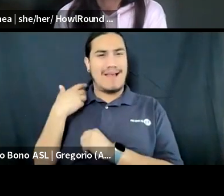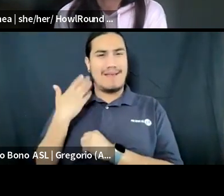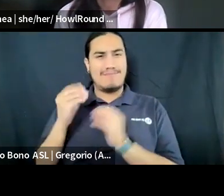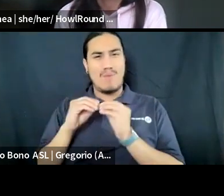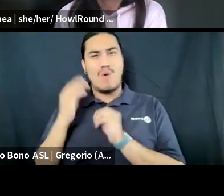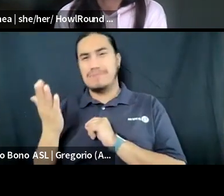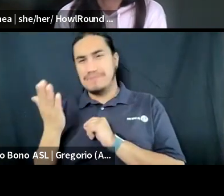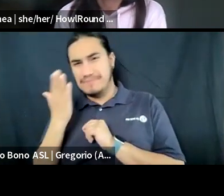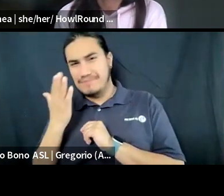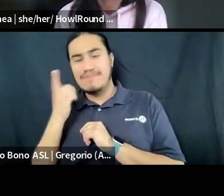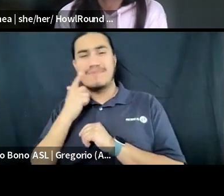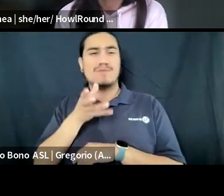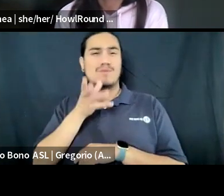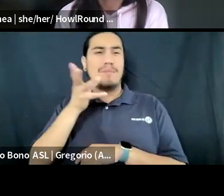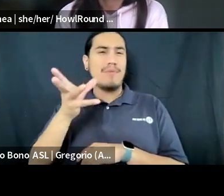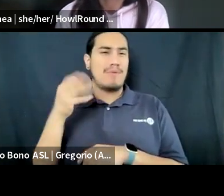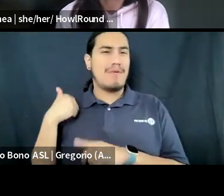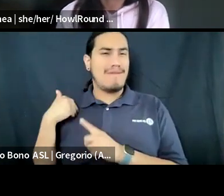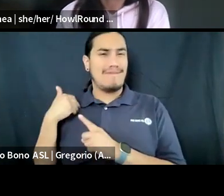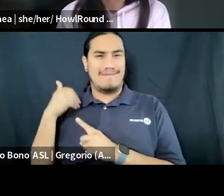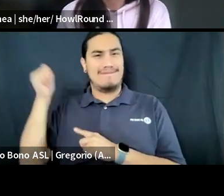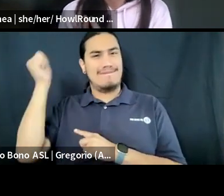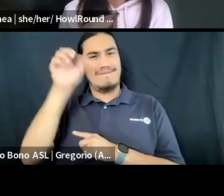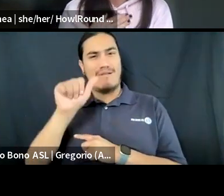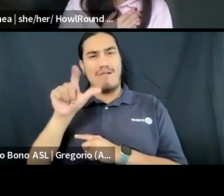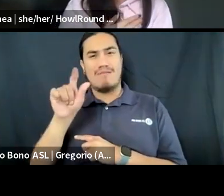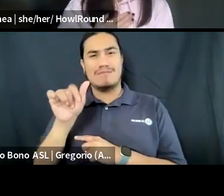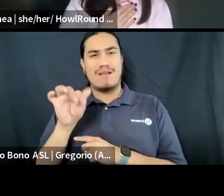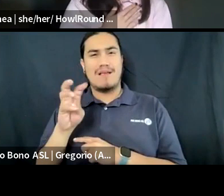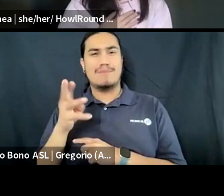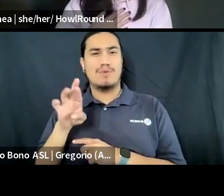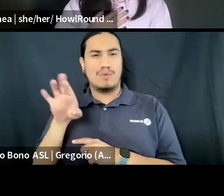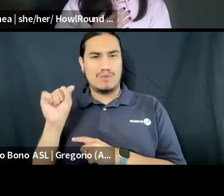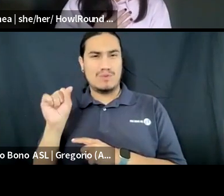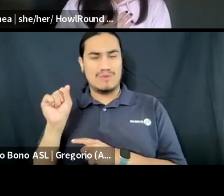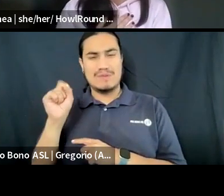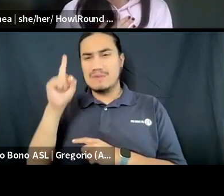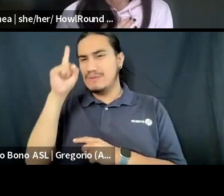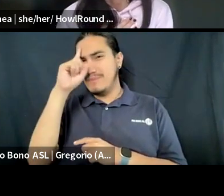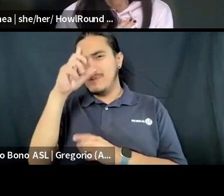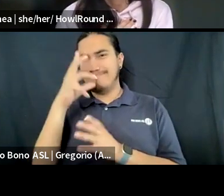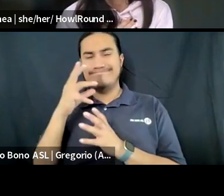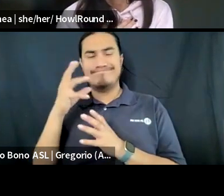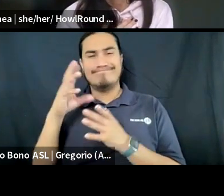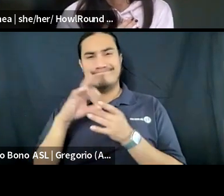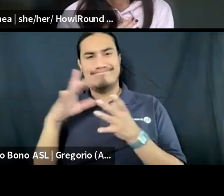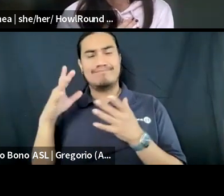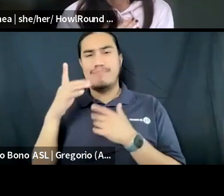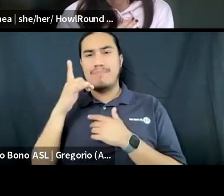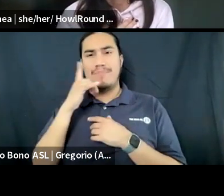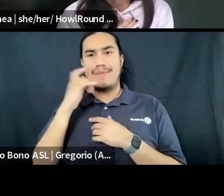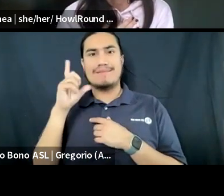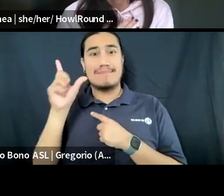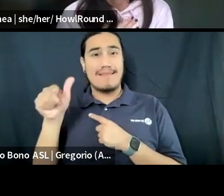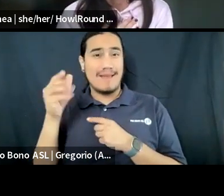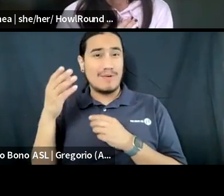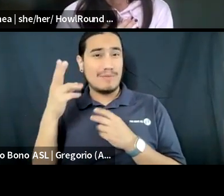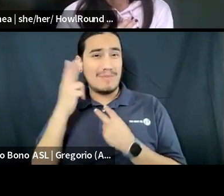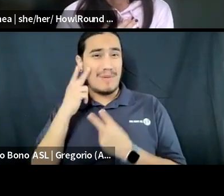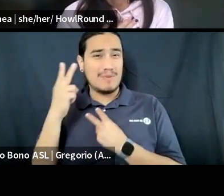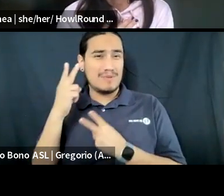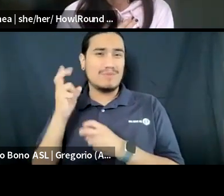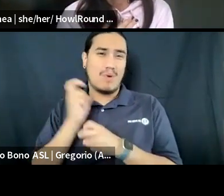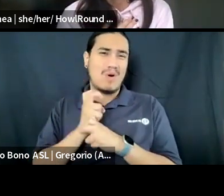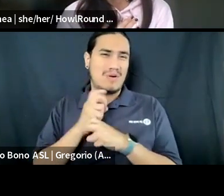had Alzheimer's. And mm-hmm. So the latter memories of the object are so hard and painful, but the